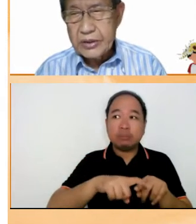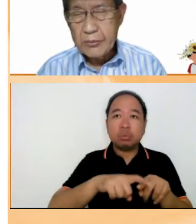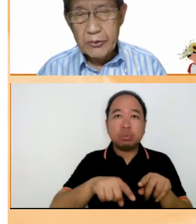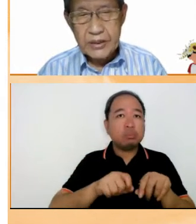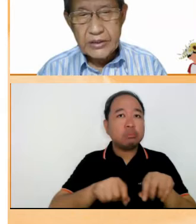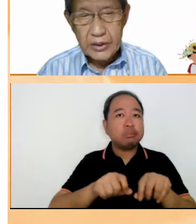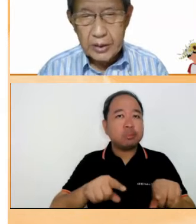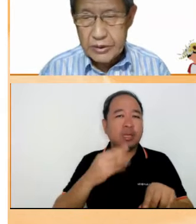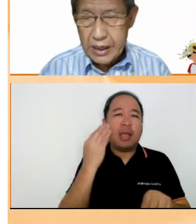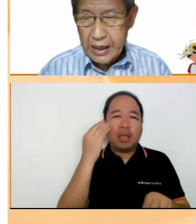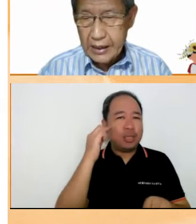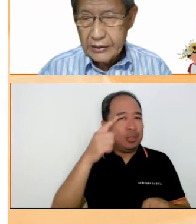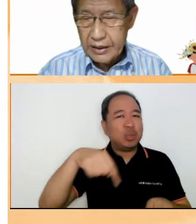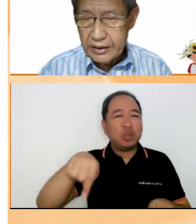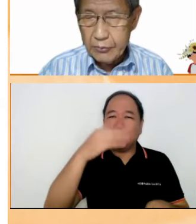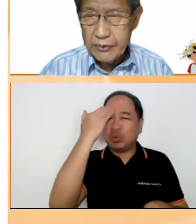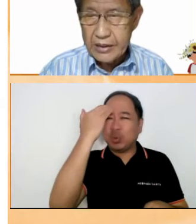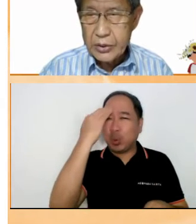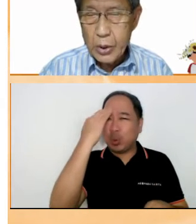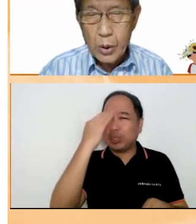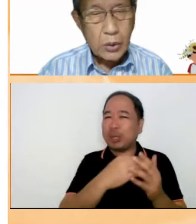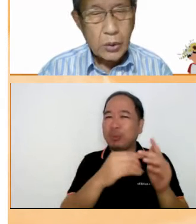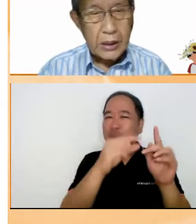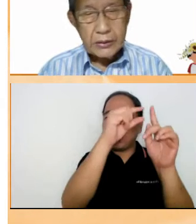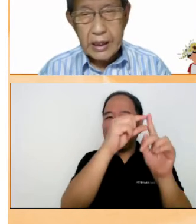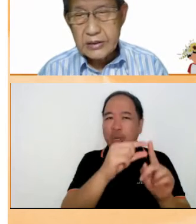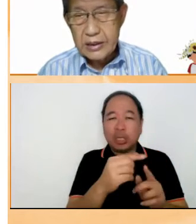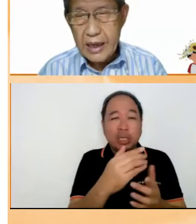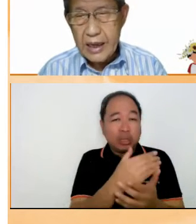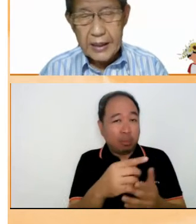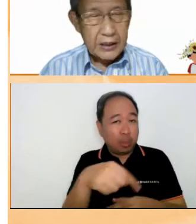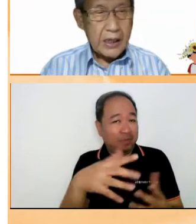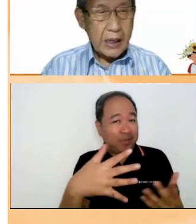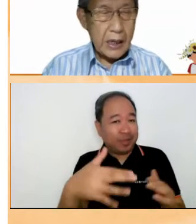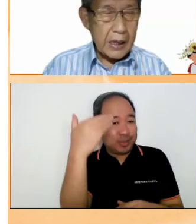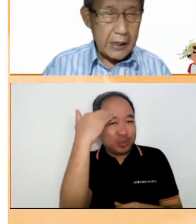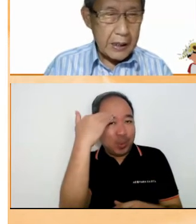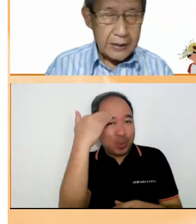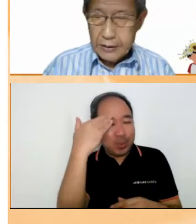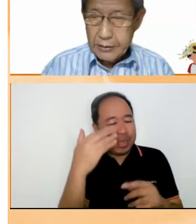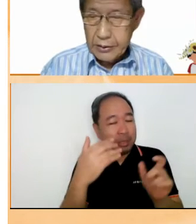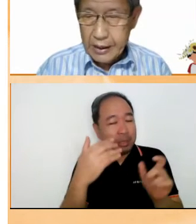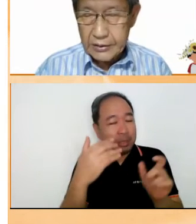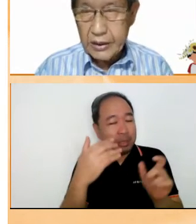familiar with some of these terms. I think some of us know things like